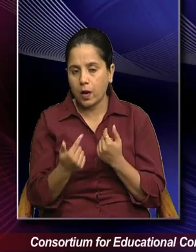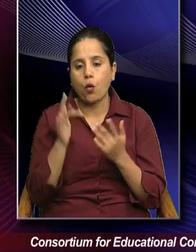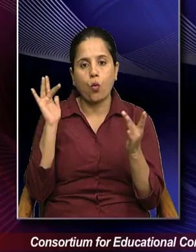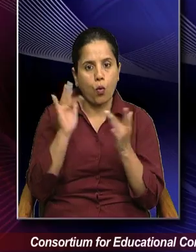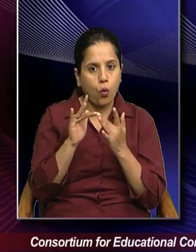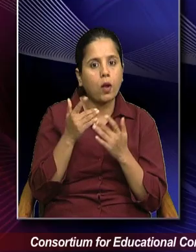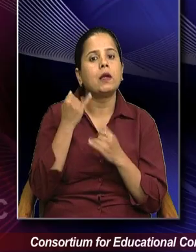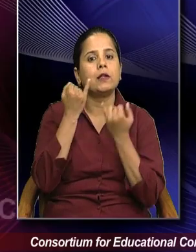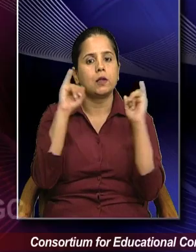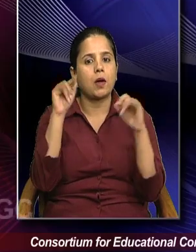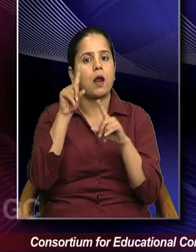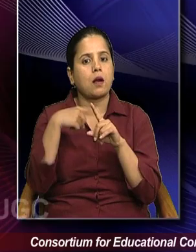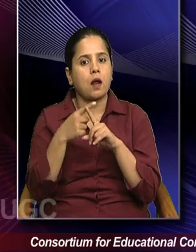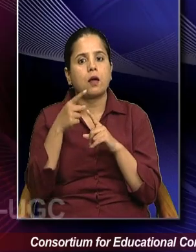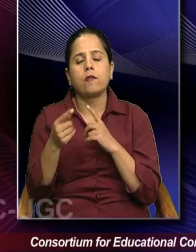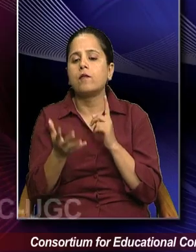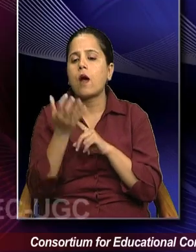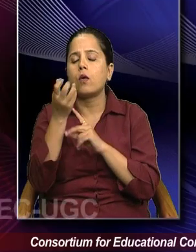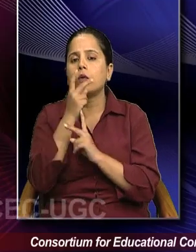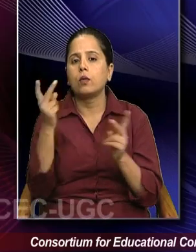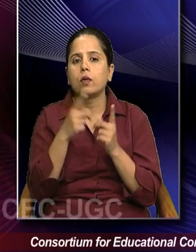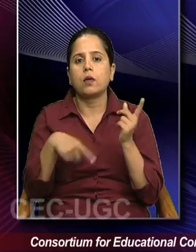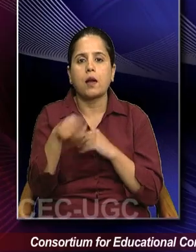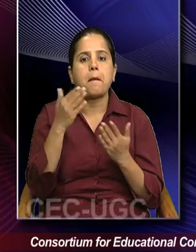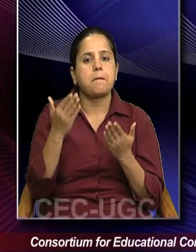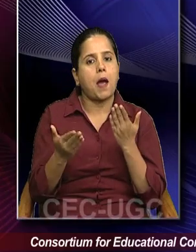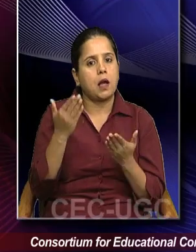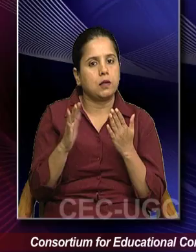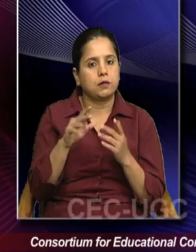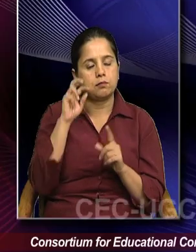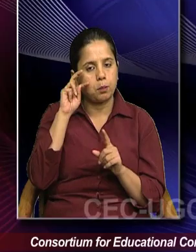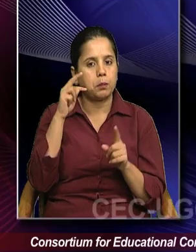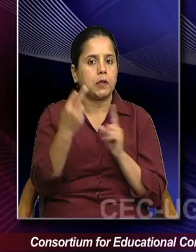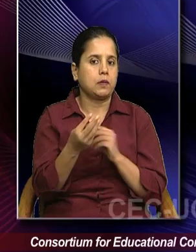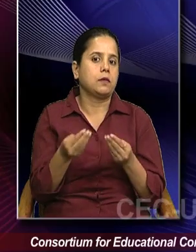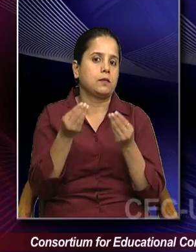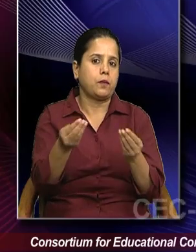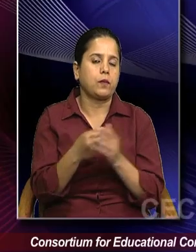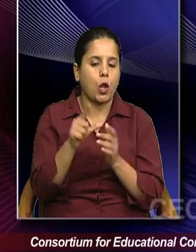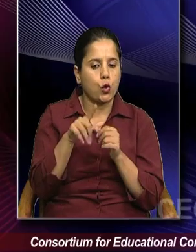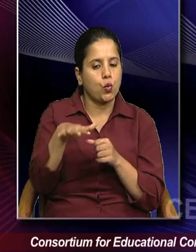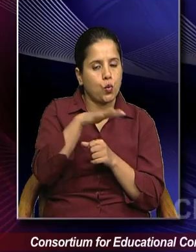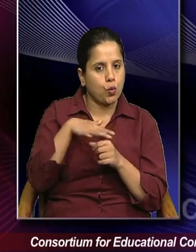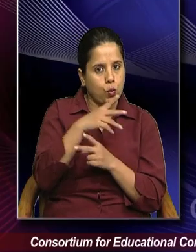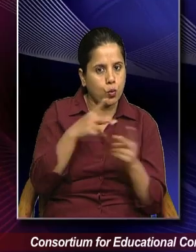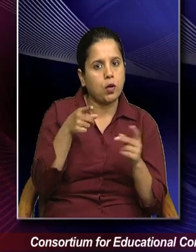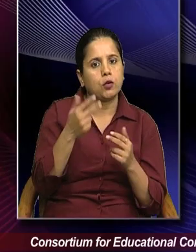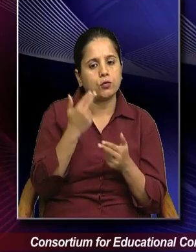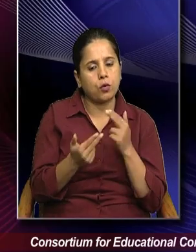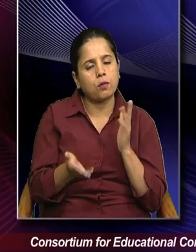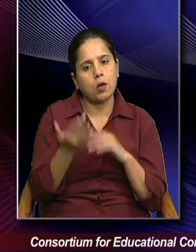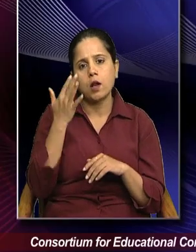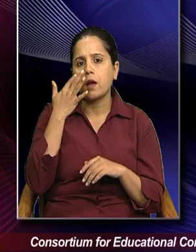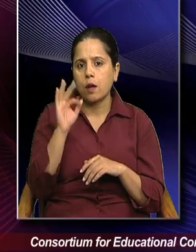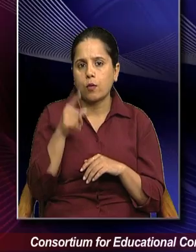independent experts to verify the findings and get a balanced perspective. Localize. Make the story relevant